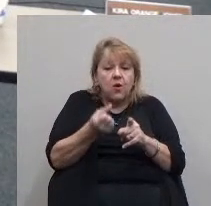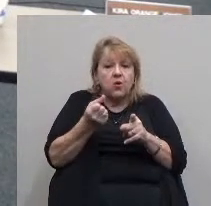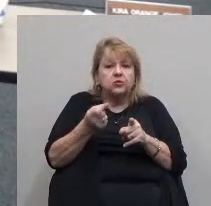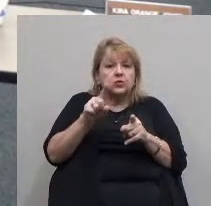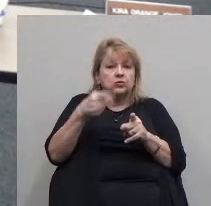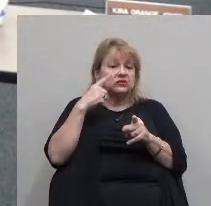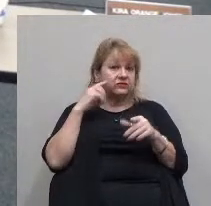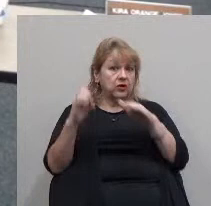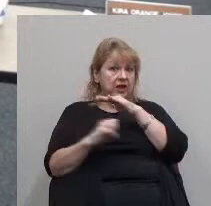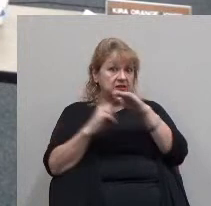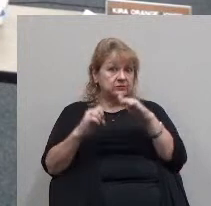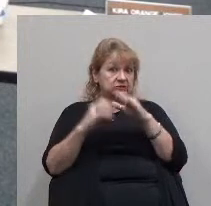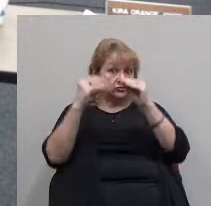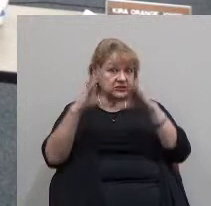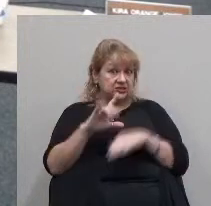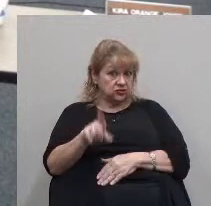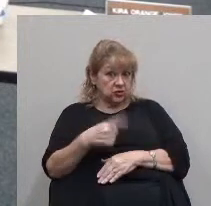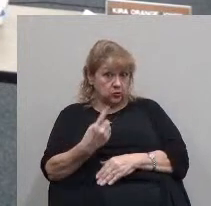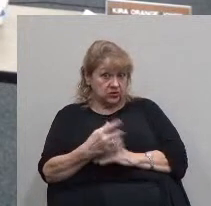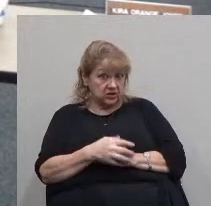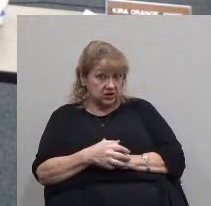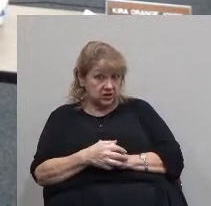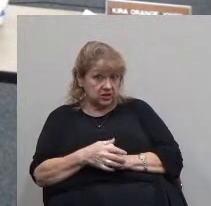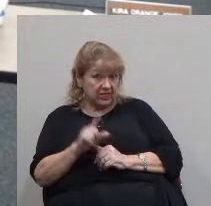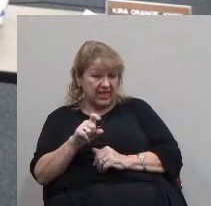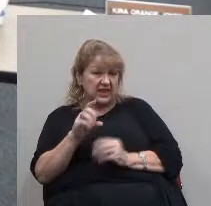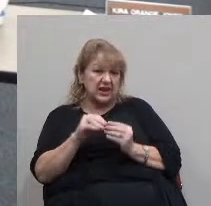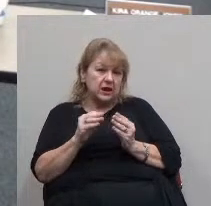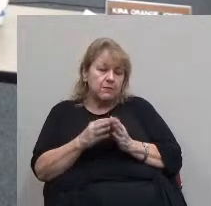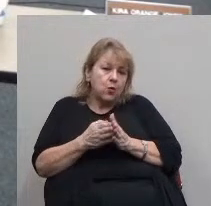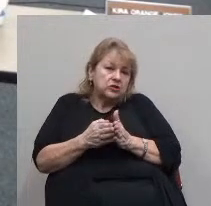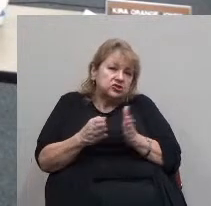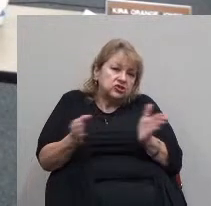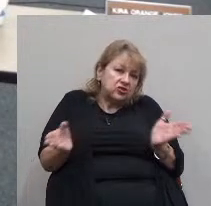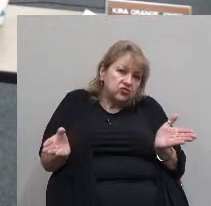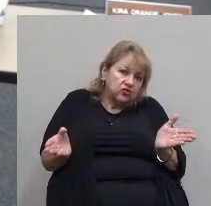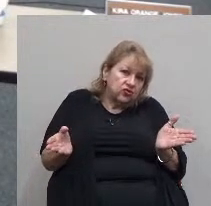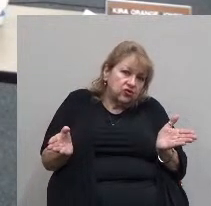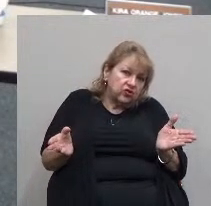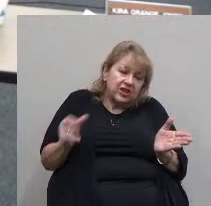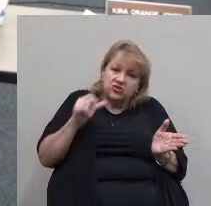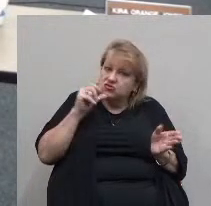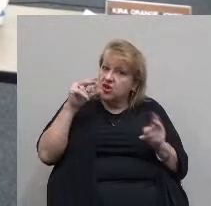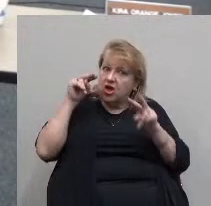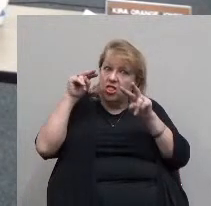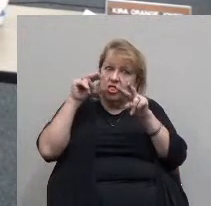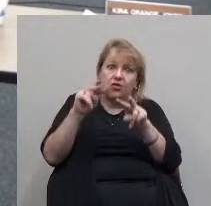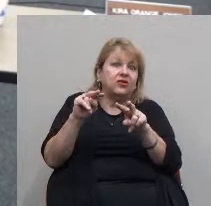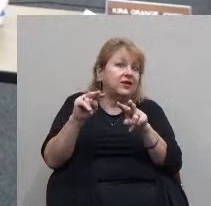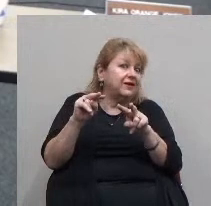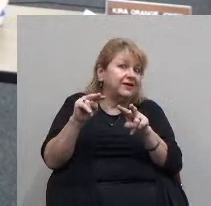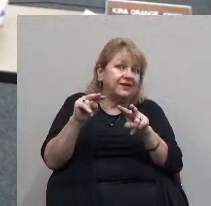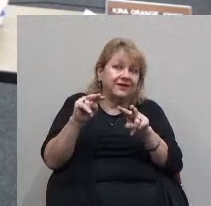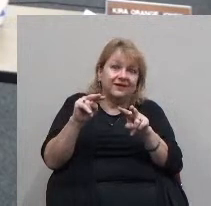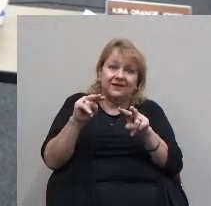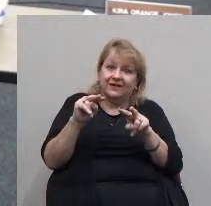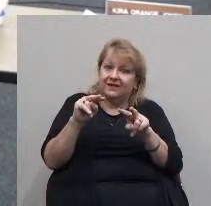for elementary teachers, maybe, that need a more generalized one? And you're not looking at,